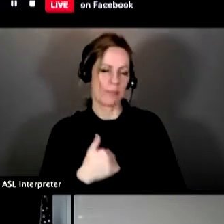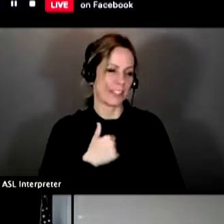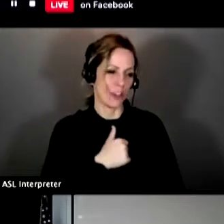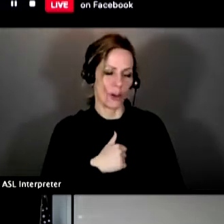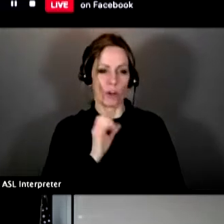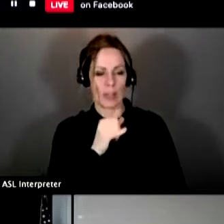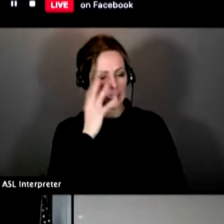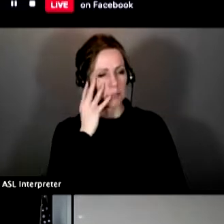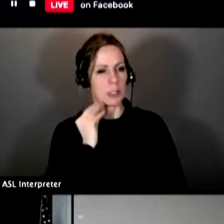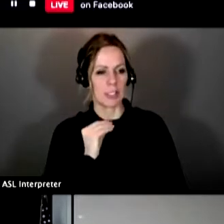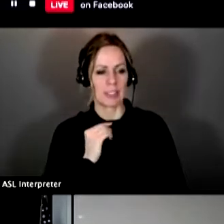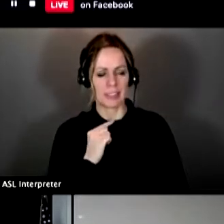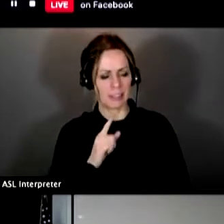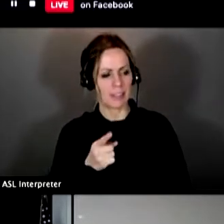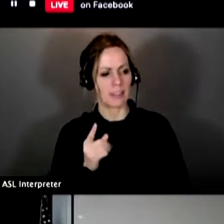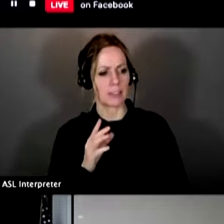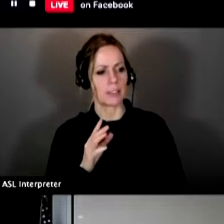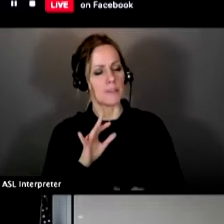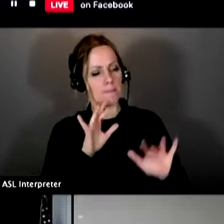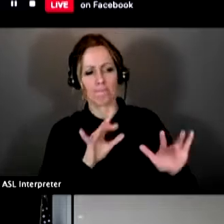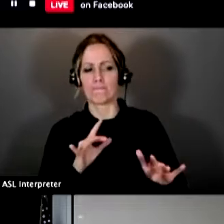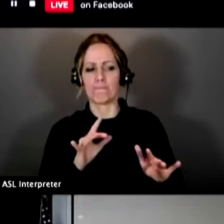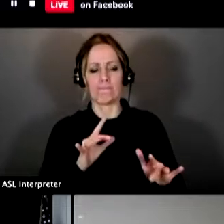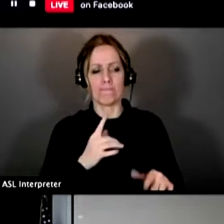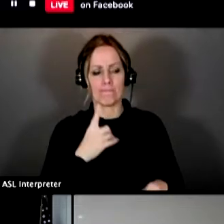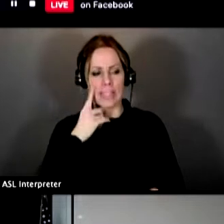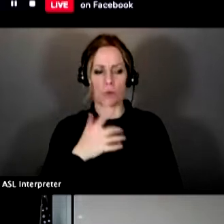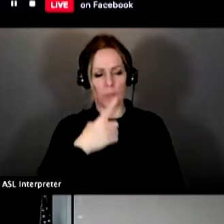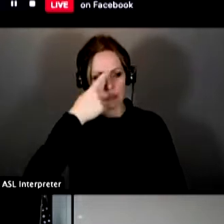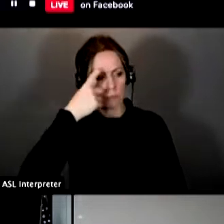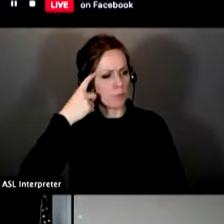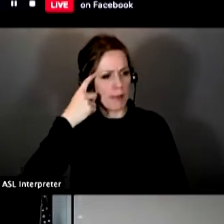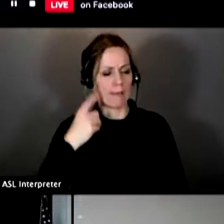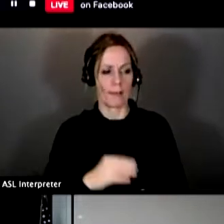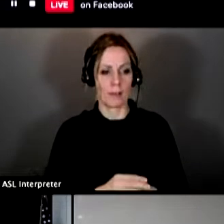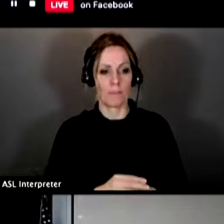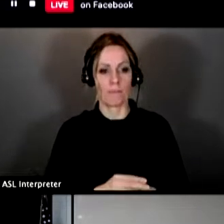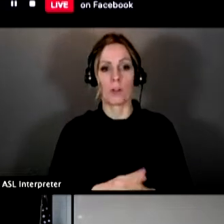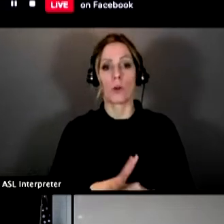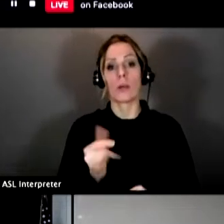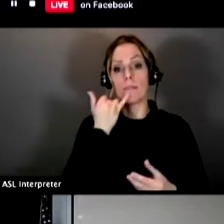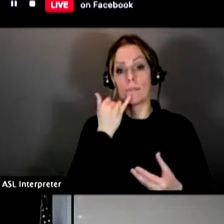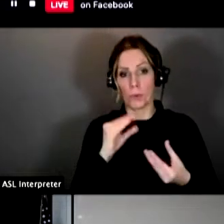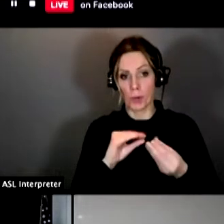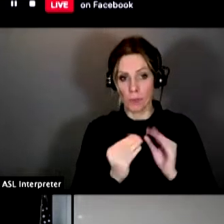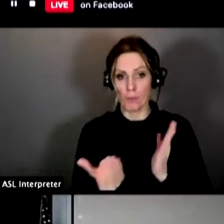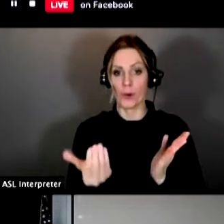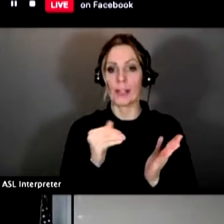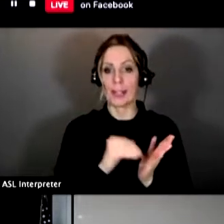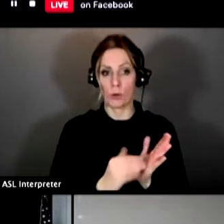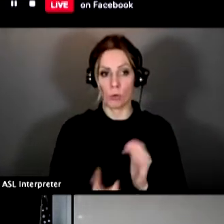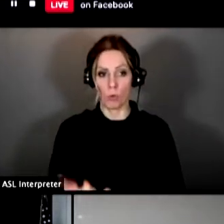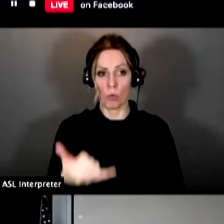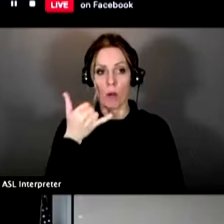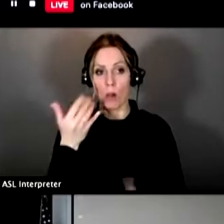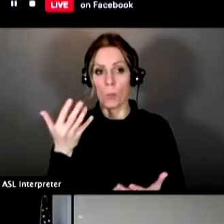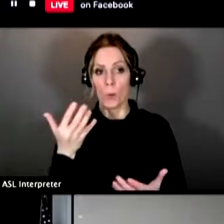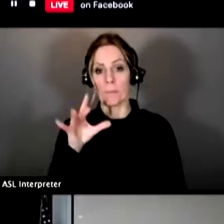I'm sure that was deeply traumatic. I was asked to give the number one more time. The telephone number to call in is